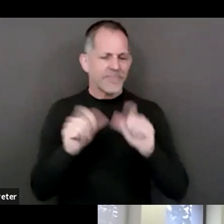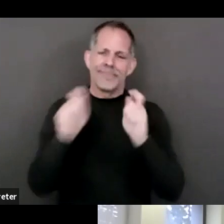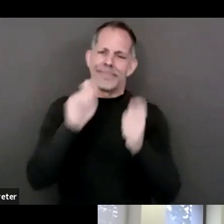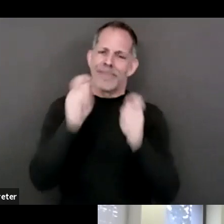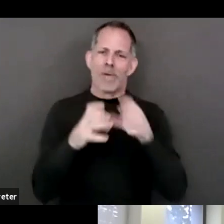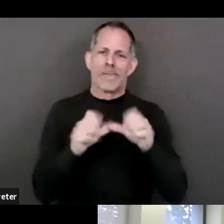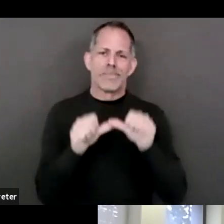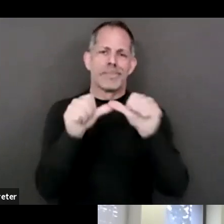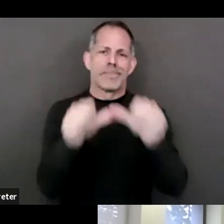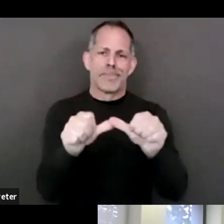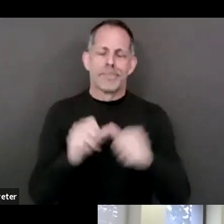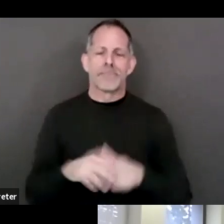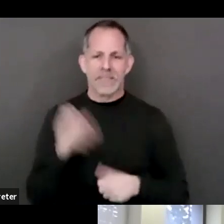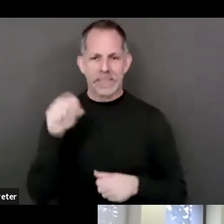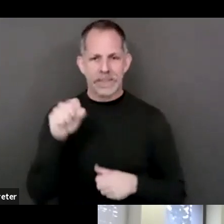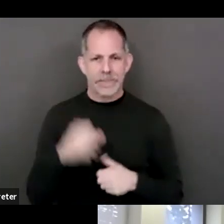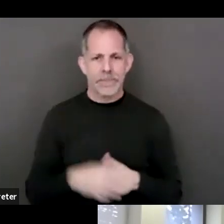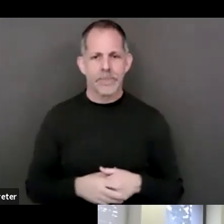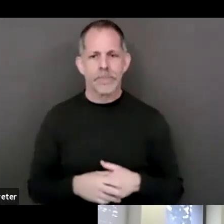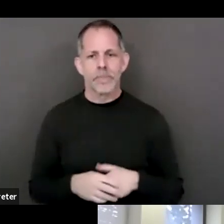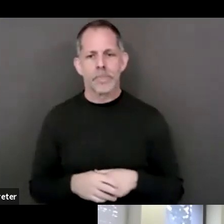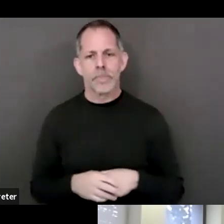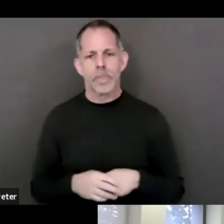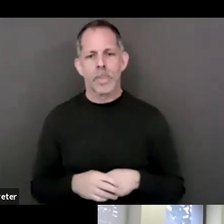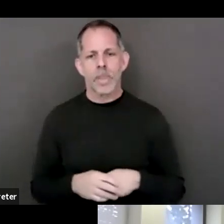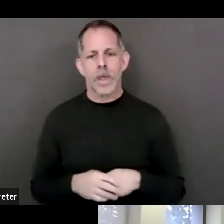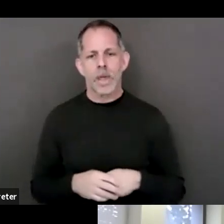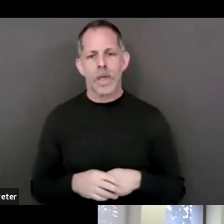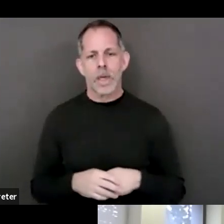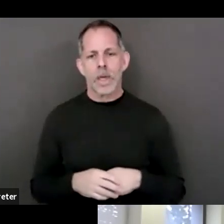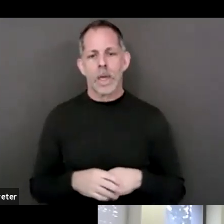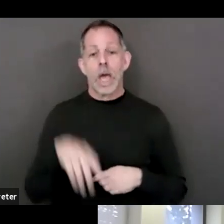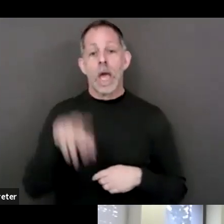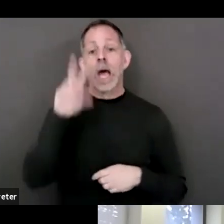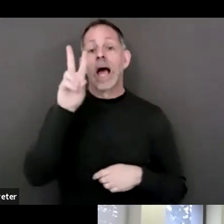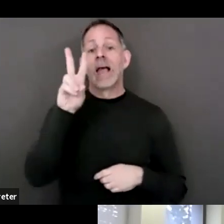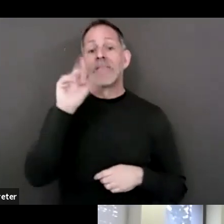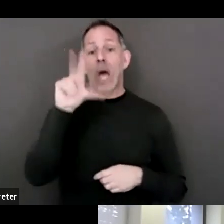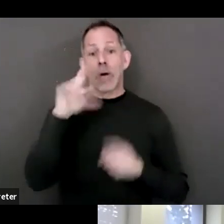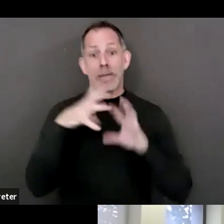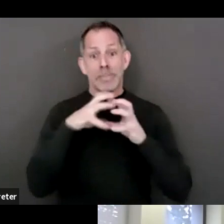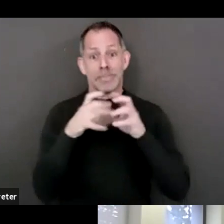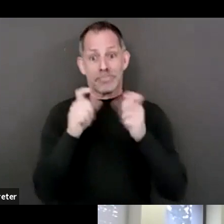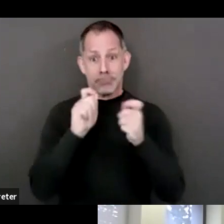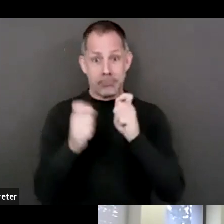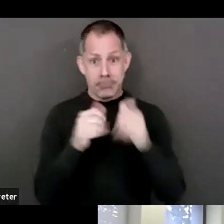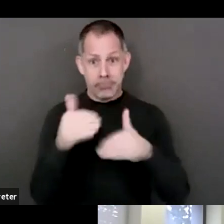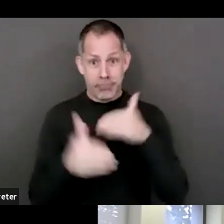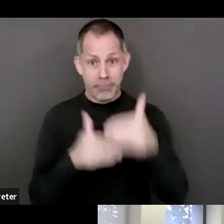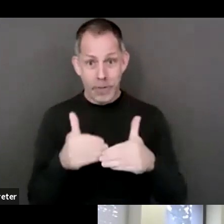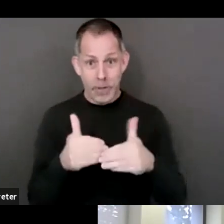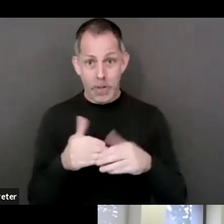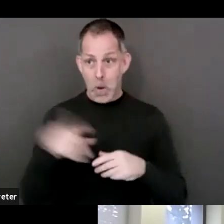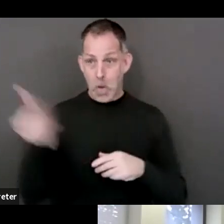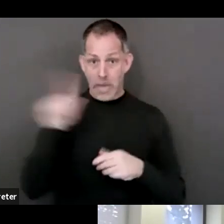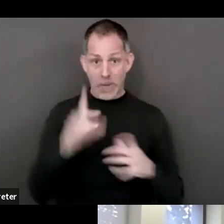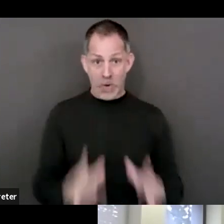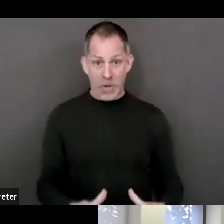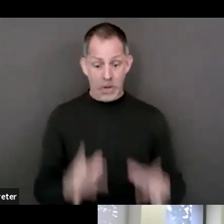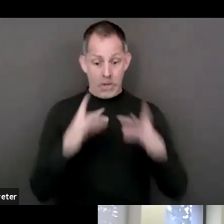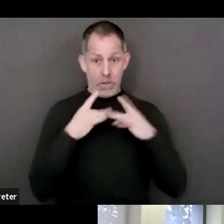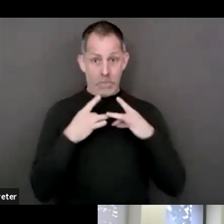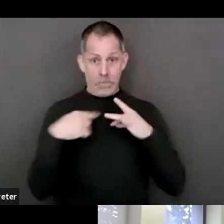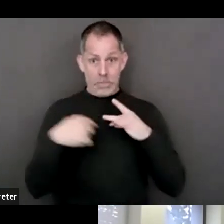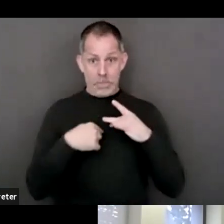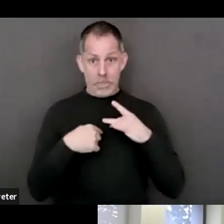arise from? The pool of existing infections. Less infections, less future variants. So it really speaks to both